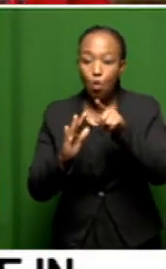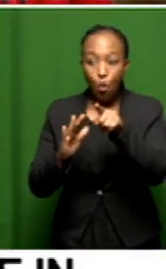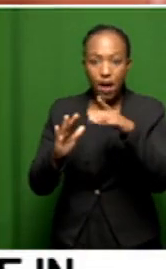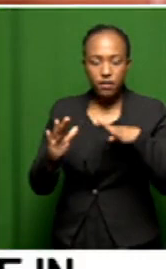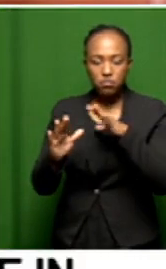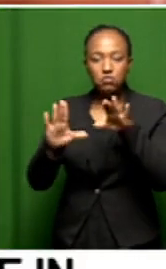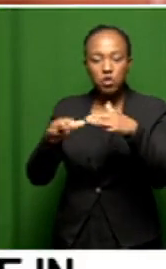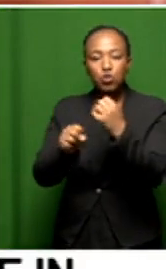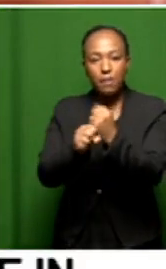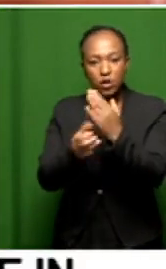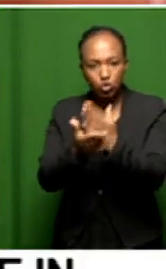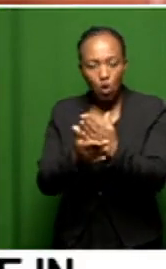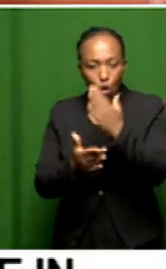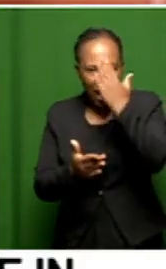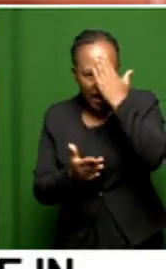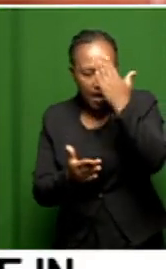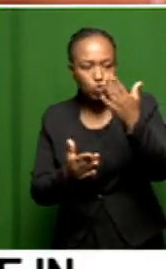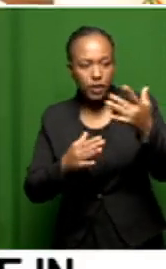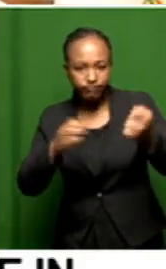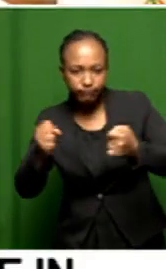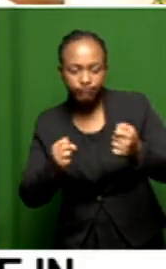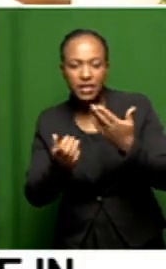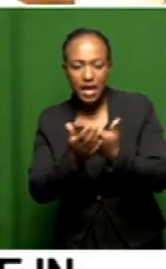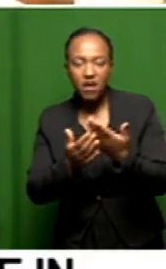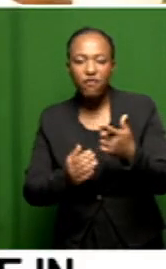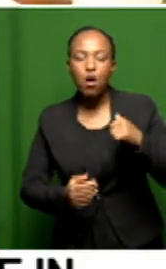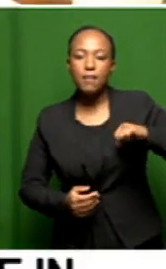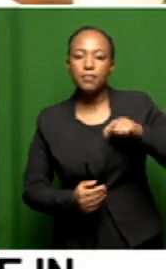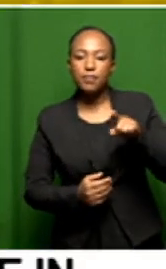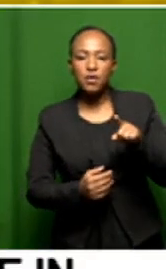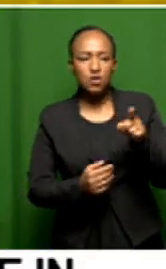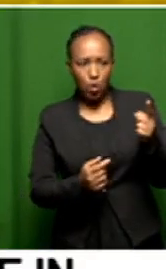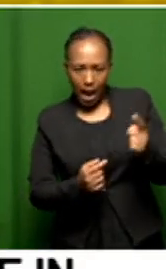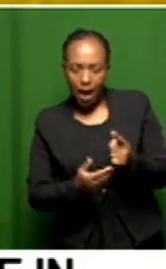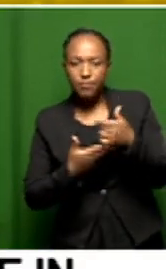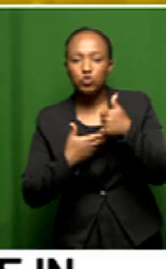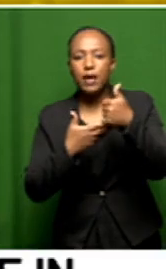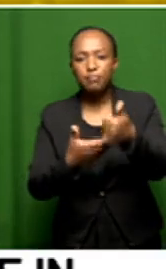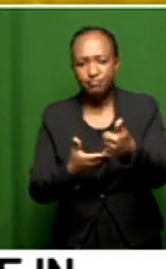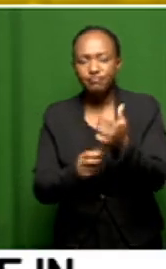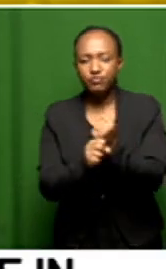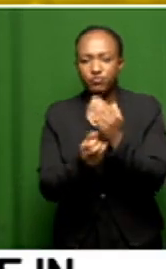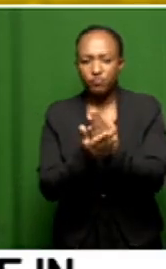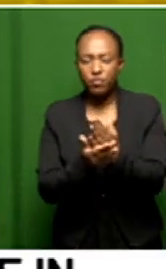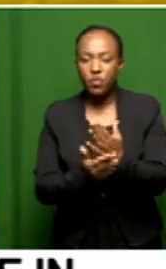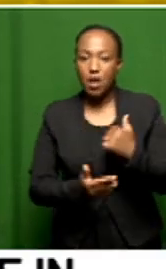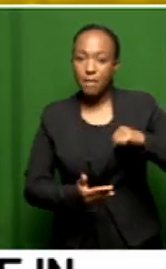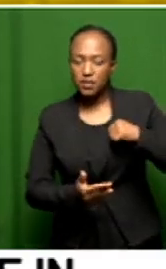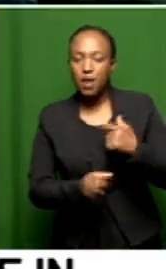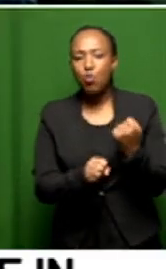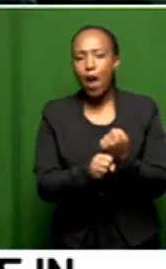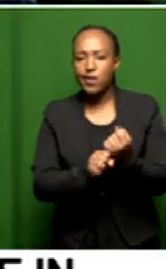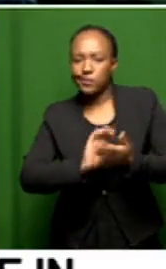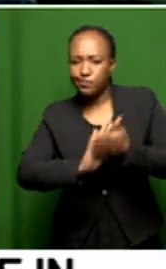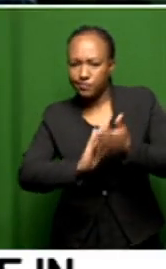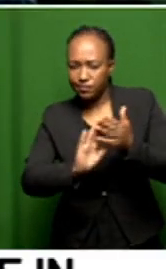the absorption of unemployed graduates inwards in municipalities that can come and assist in ensuring that these municipalities function